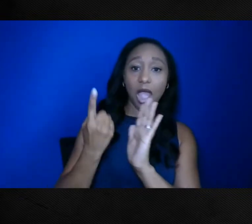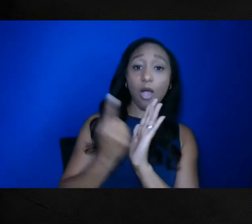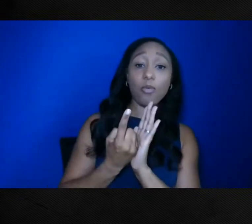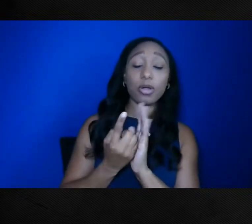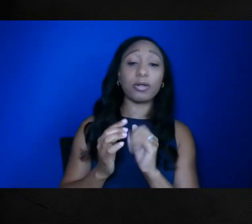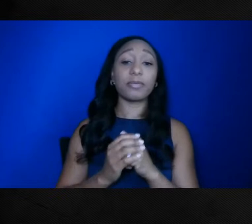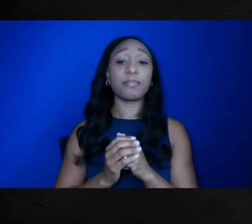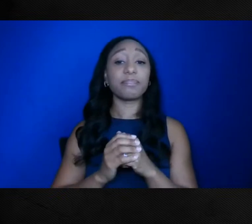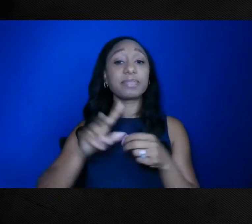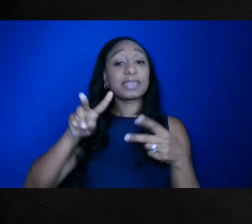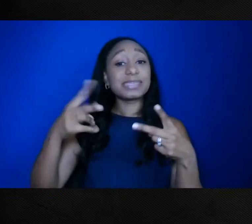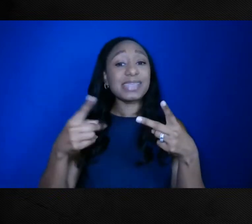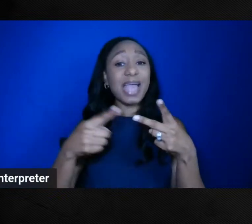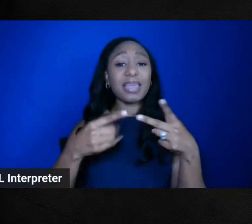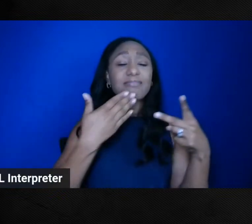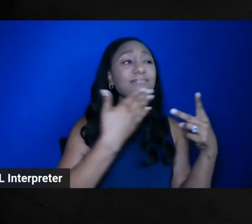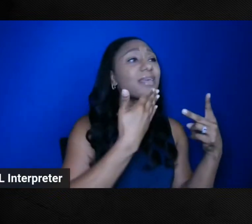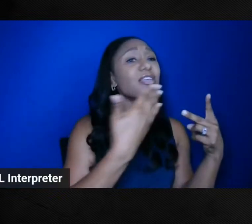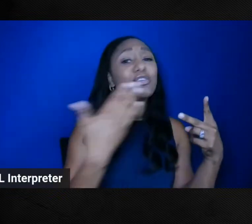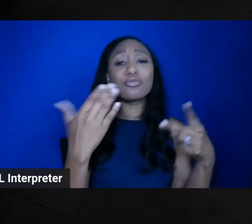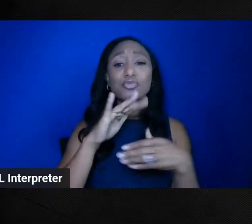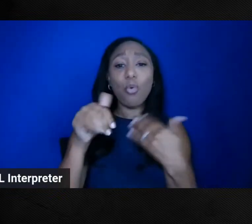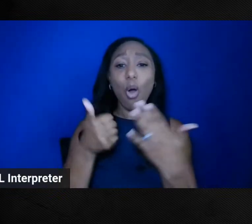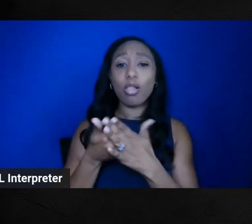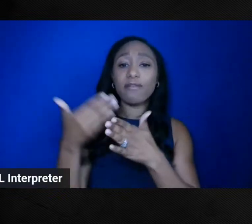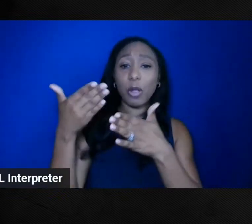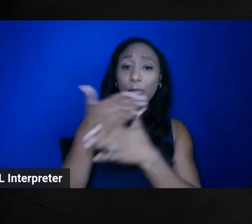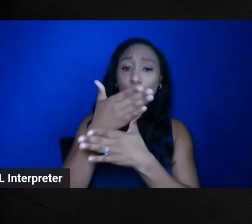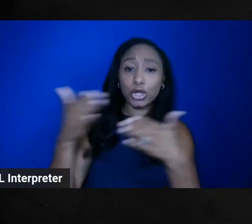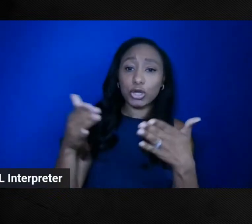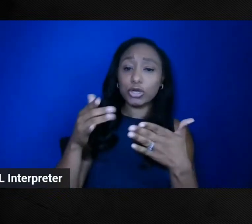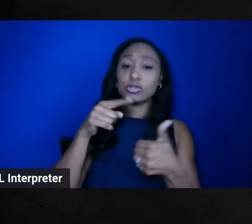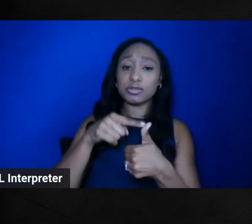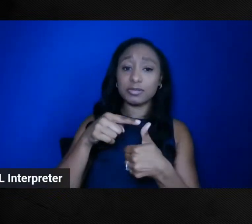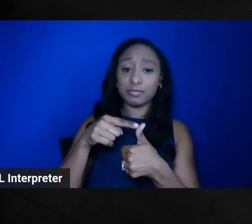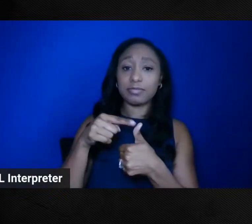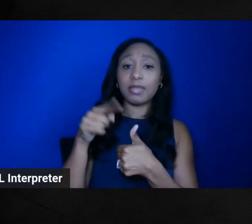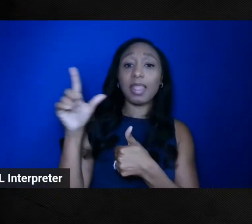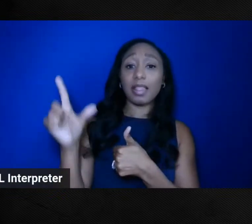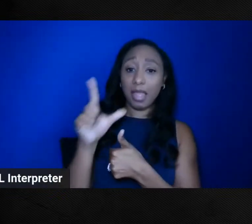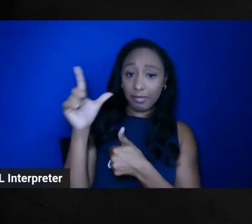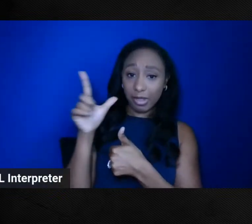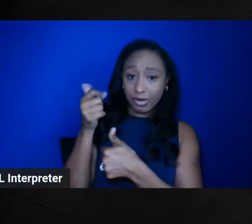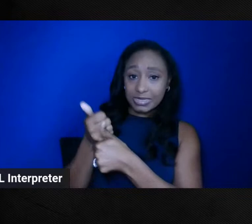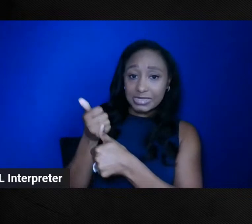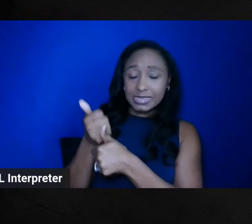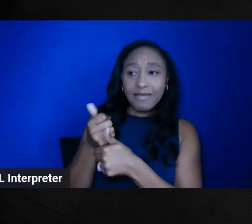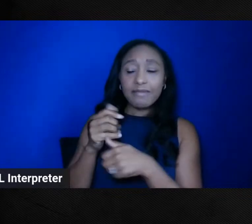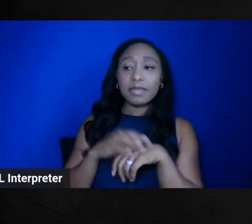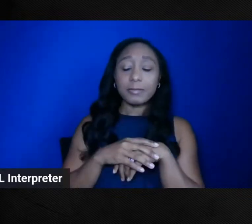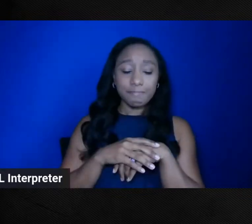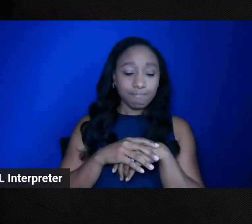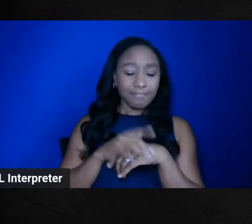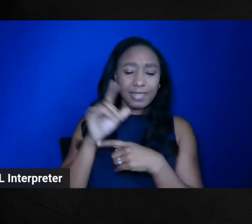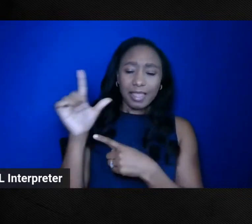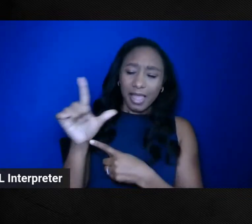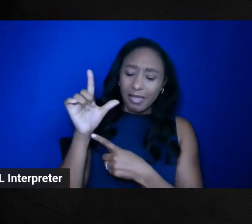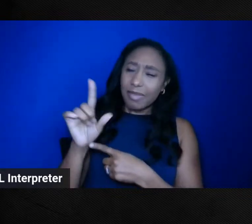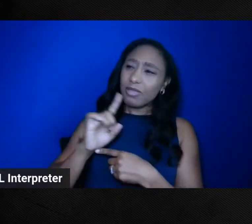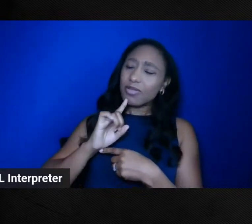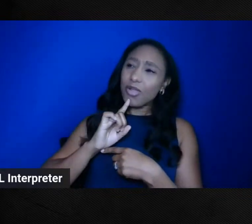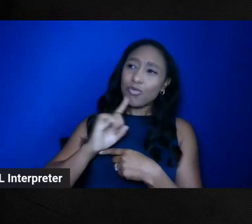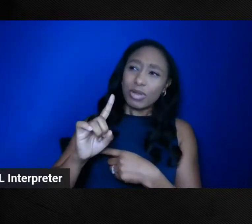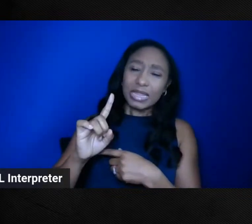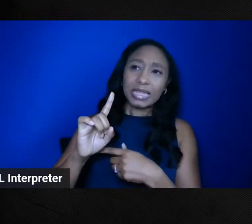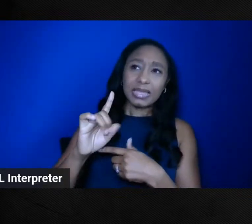our partners, beginning with the Enoch Pratt Free Library. Libraries are the oxygen